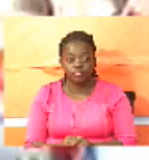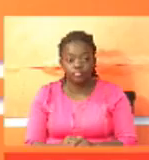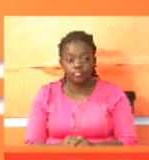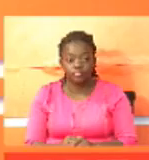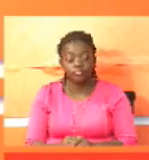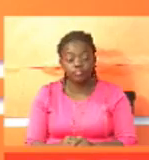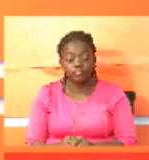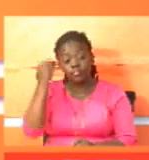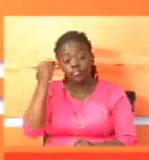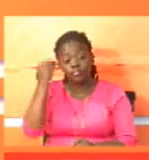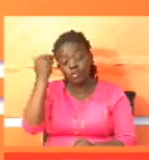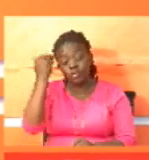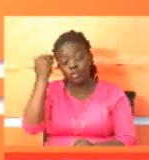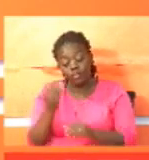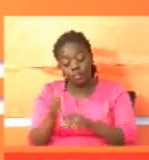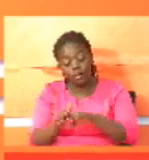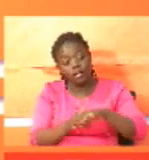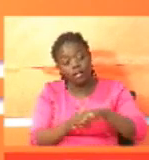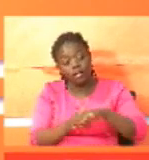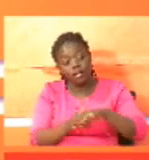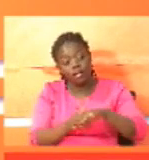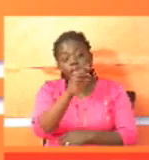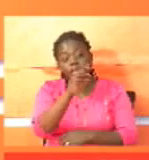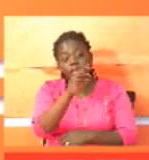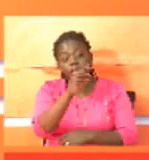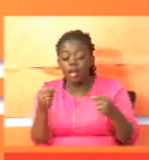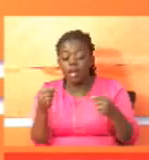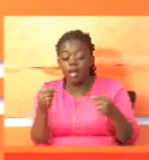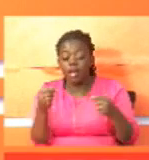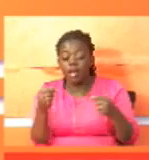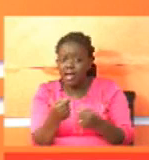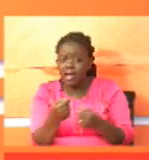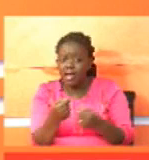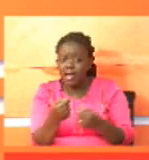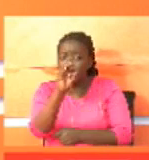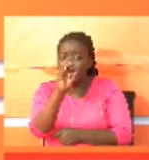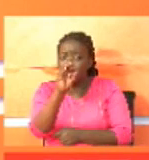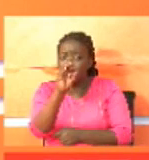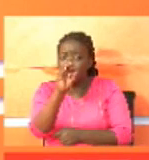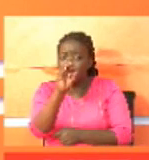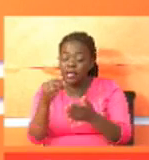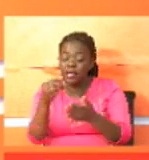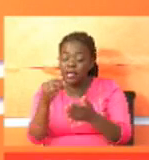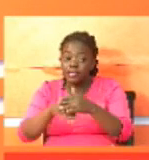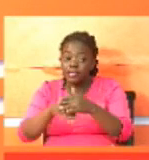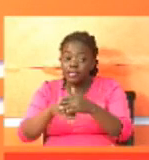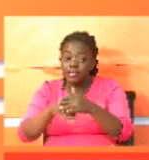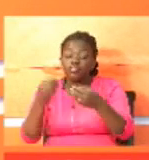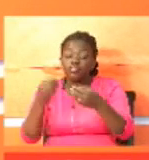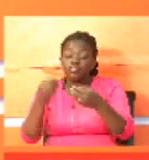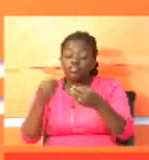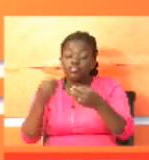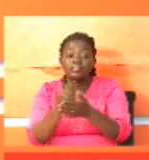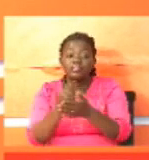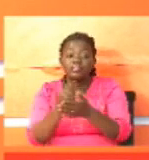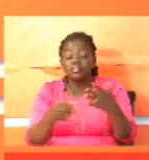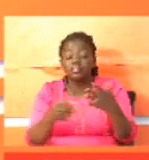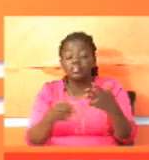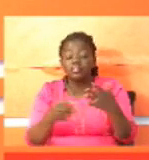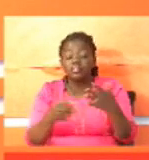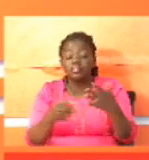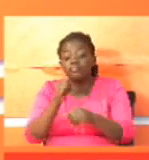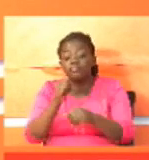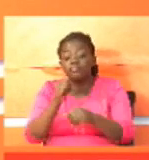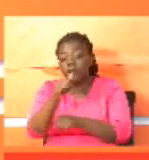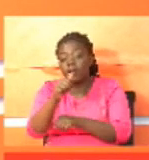Mu kkooti bwetuvaayo bo bassentebe batabukidde kkaawo olw'okubalwiisa okuba wa sitampu ng'agamba nti babadde n'emirimu